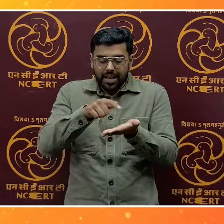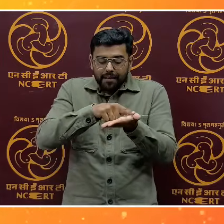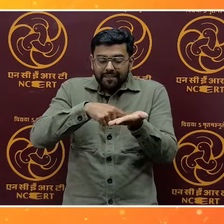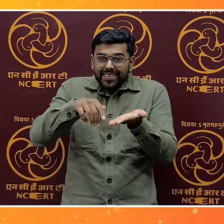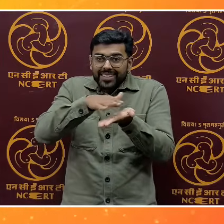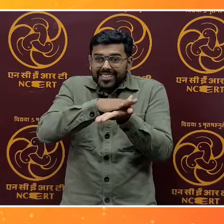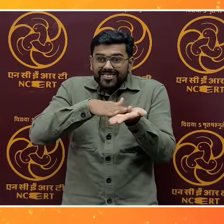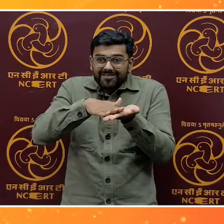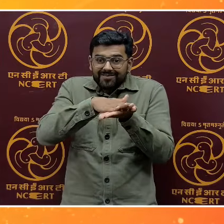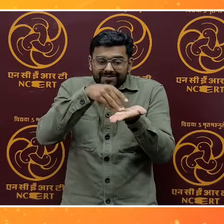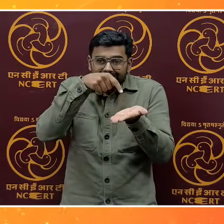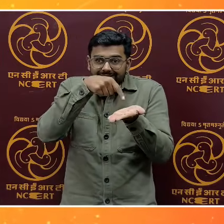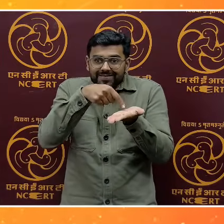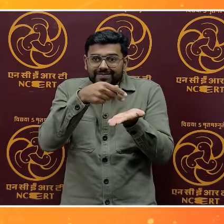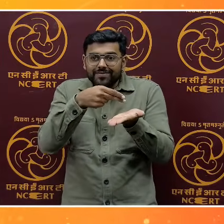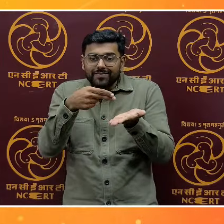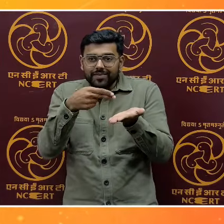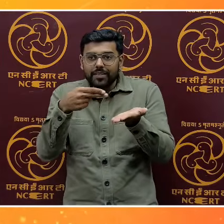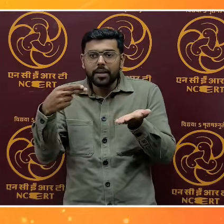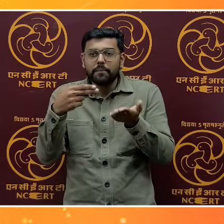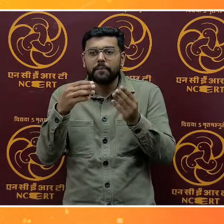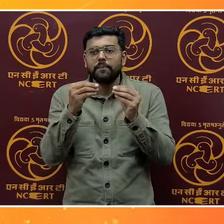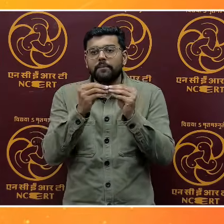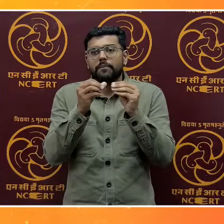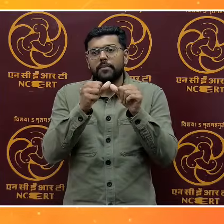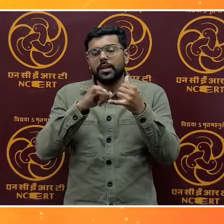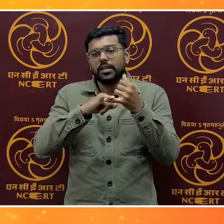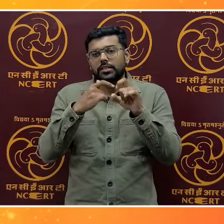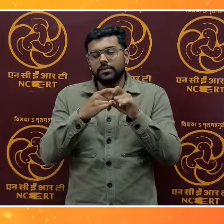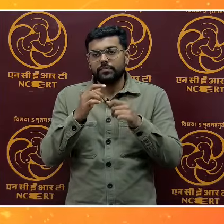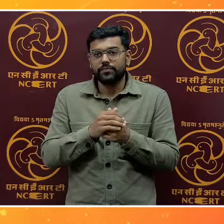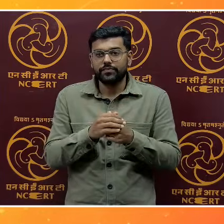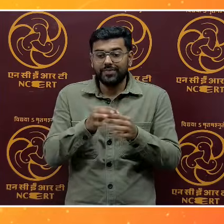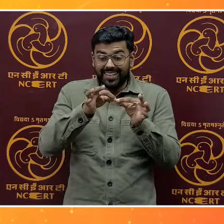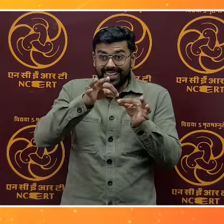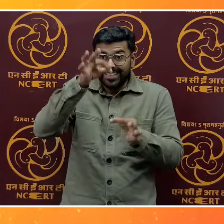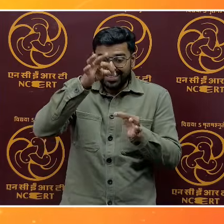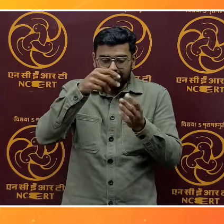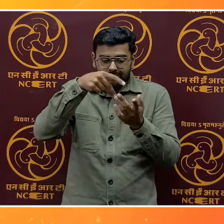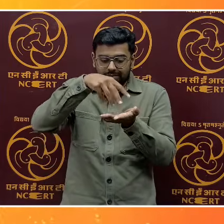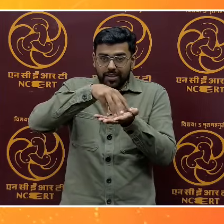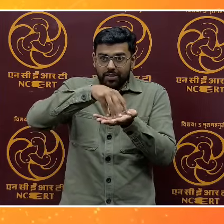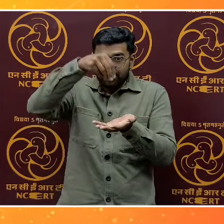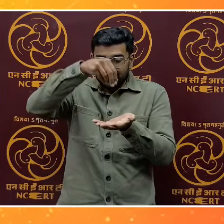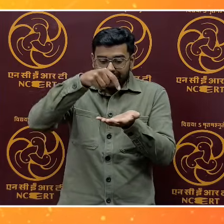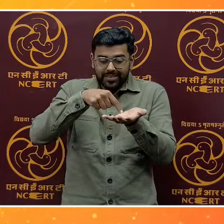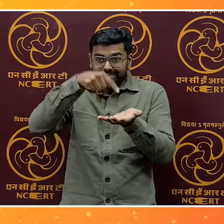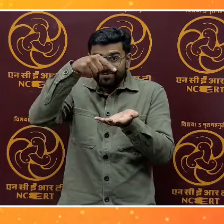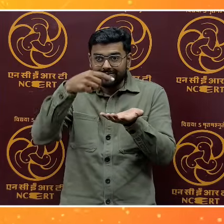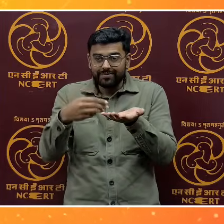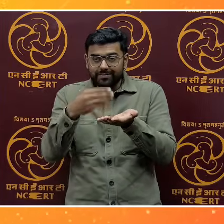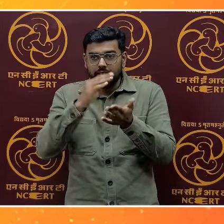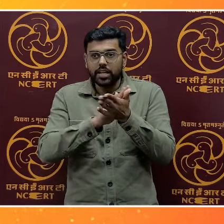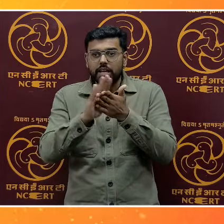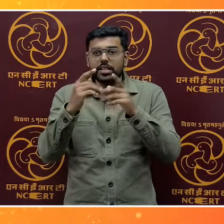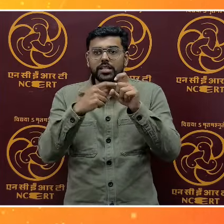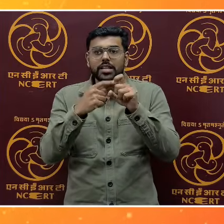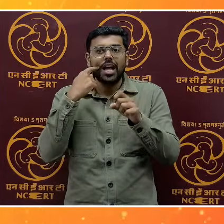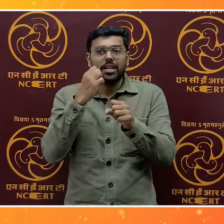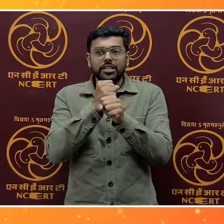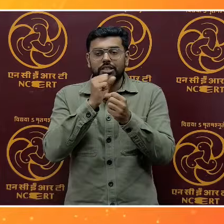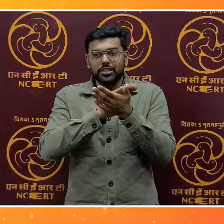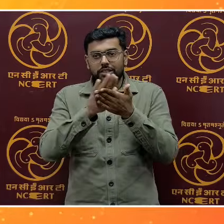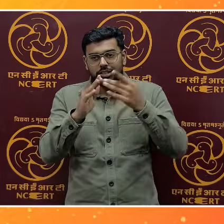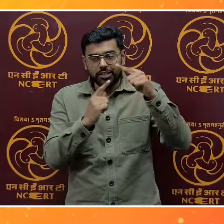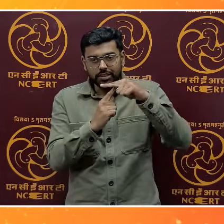called base of cone. And what do you mean by height? The length of the line segment joining the vertex